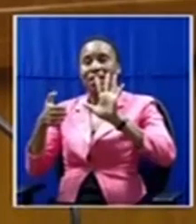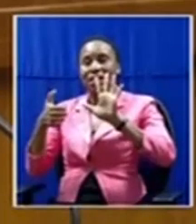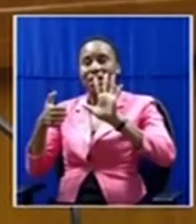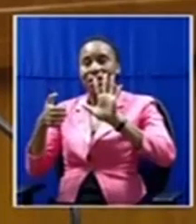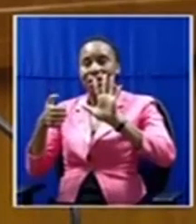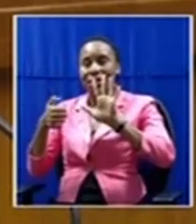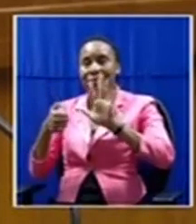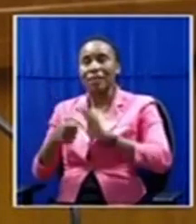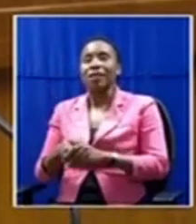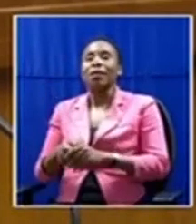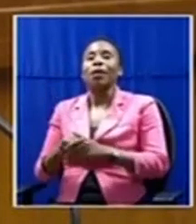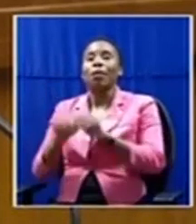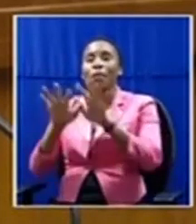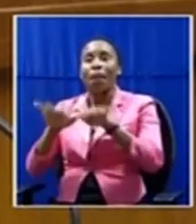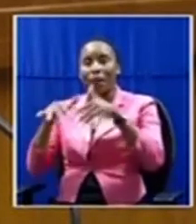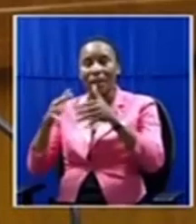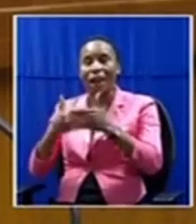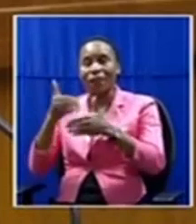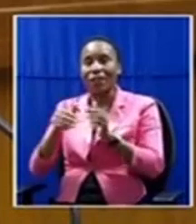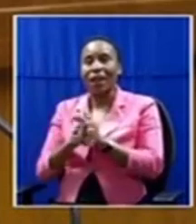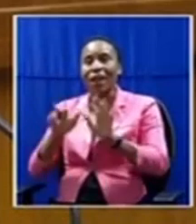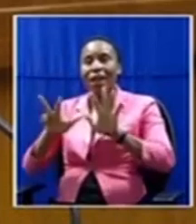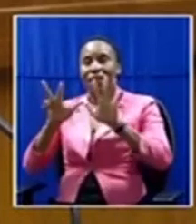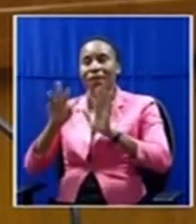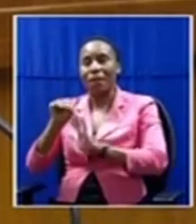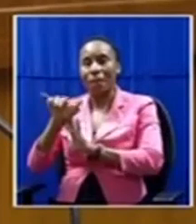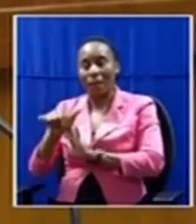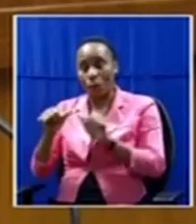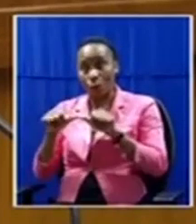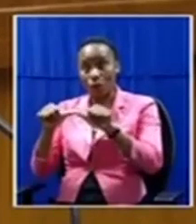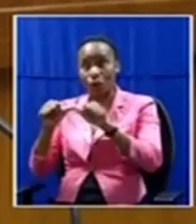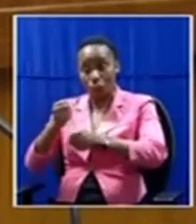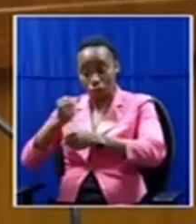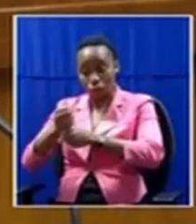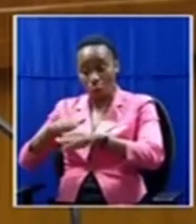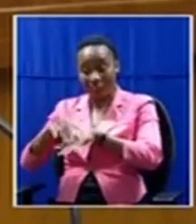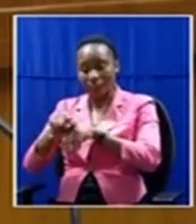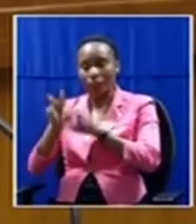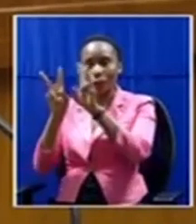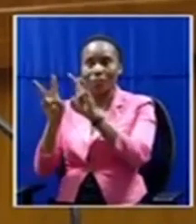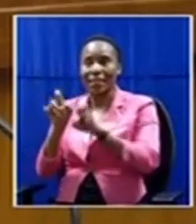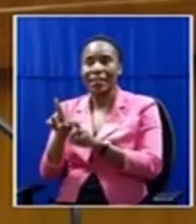soon after the 8th of May, we should continue to deal with those issues.